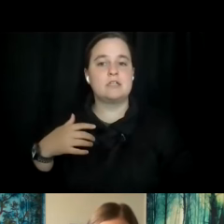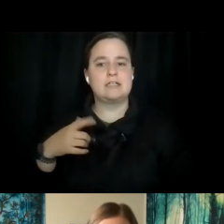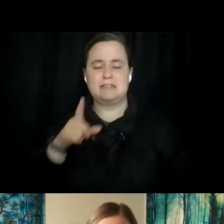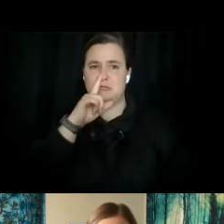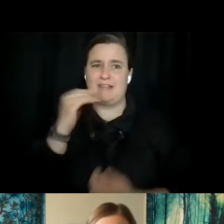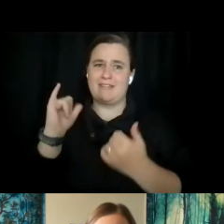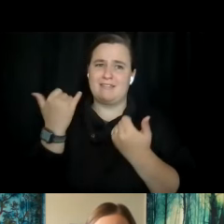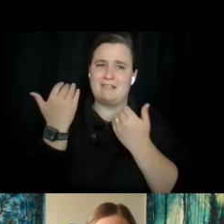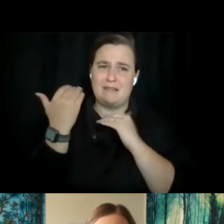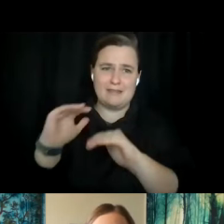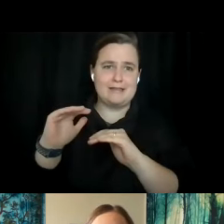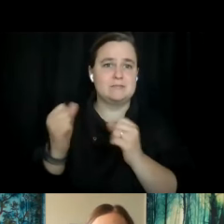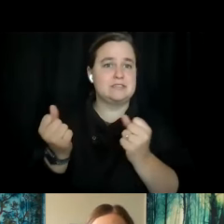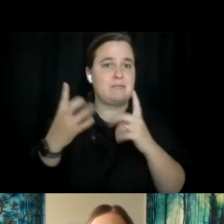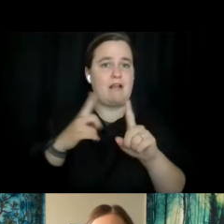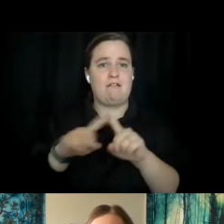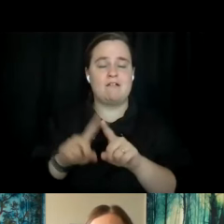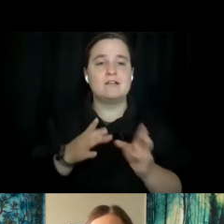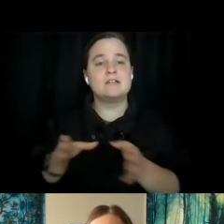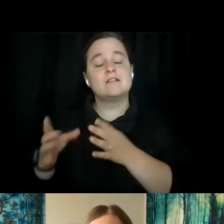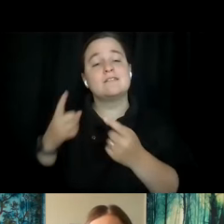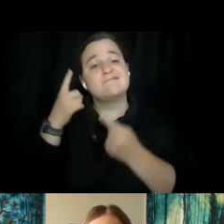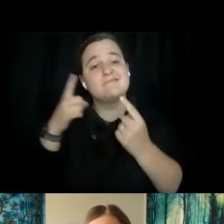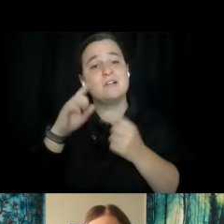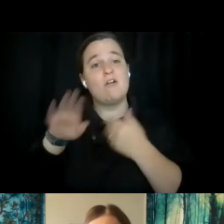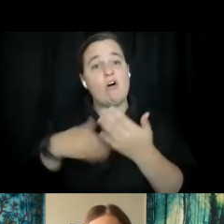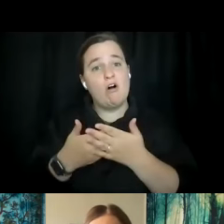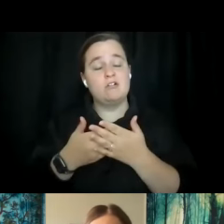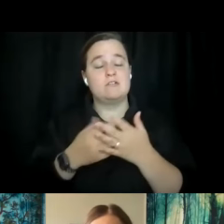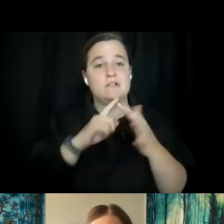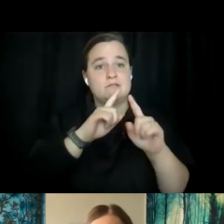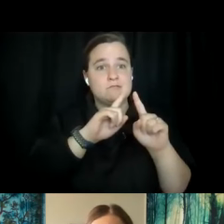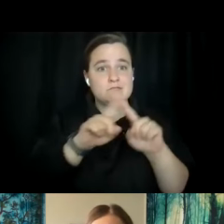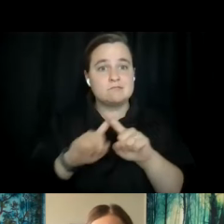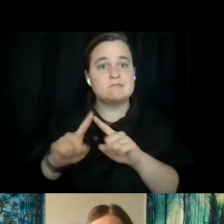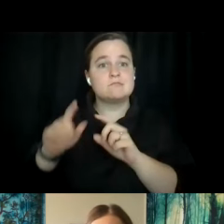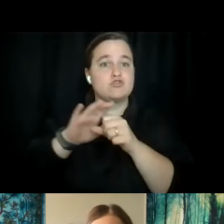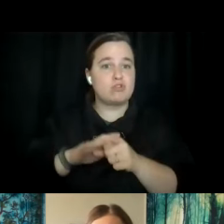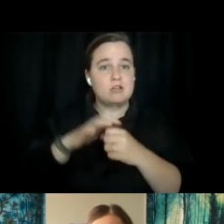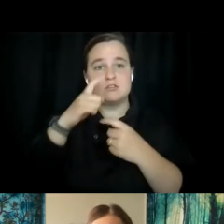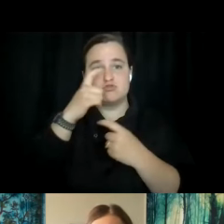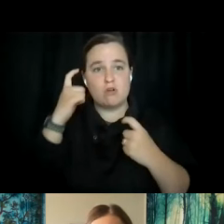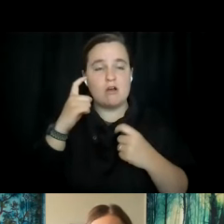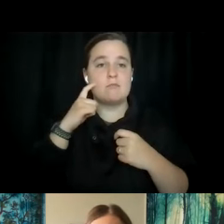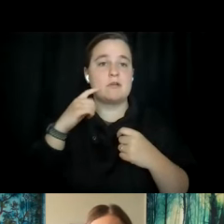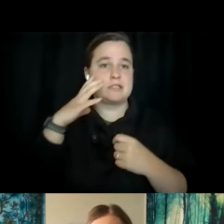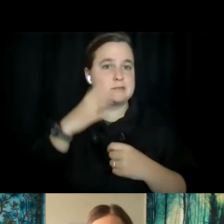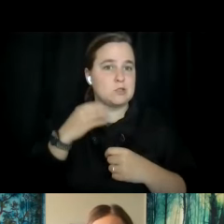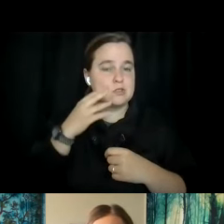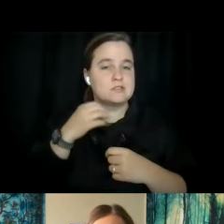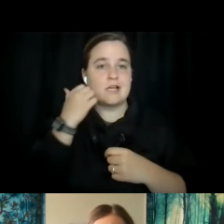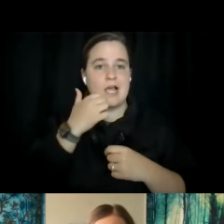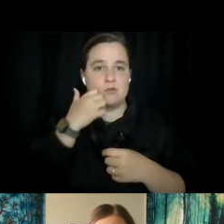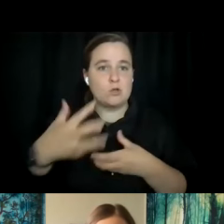us in so many ways, considering all the different ways in which stress and trauma is experienced within a